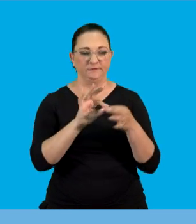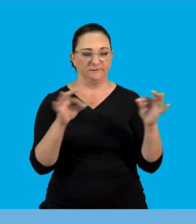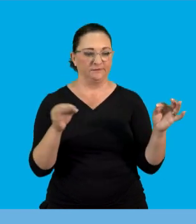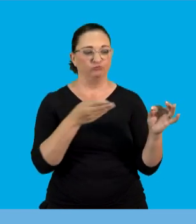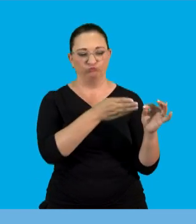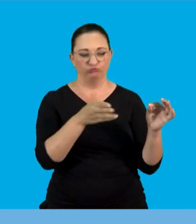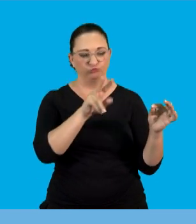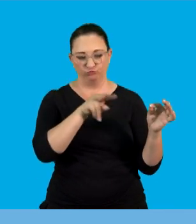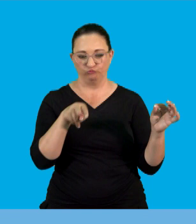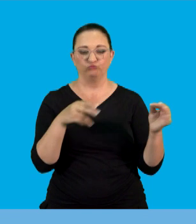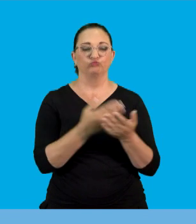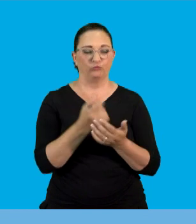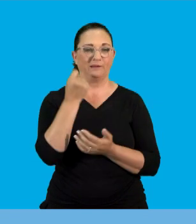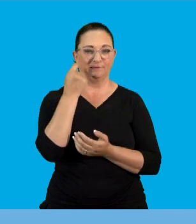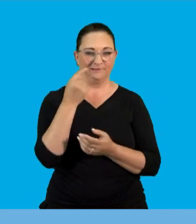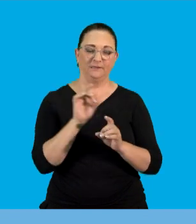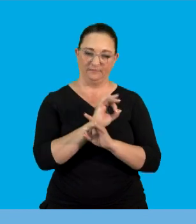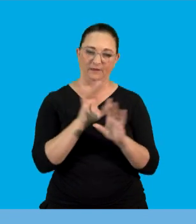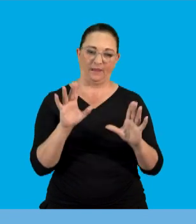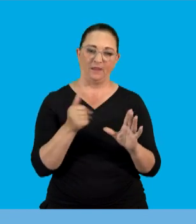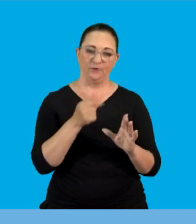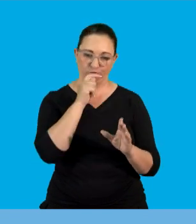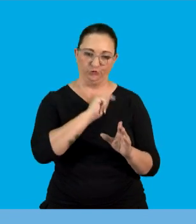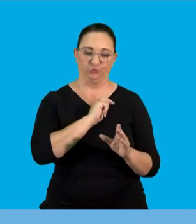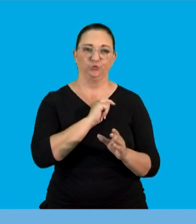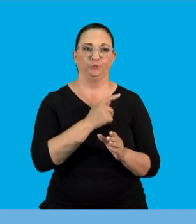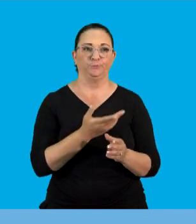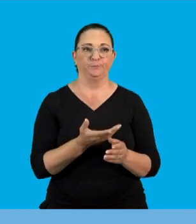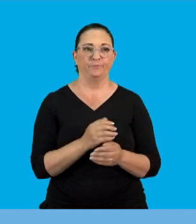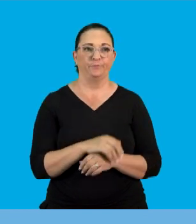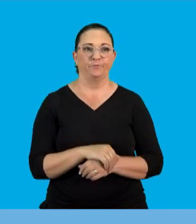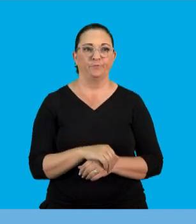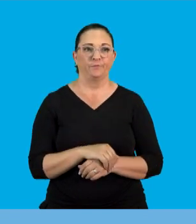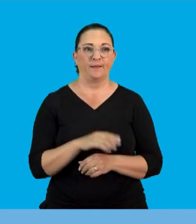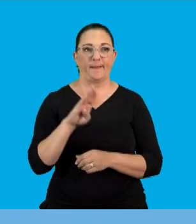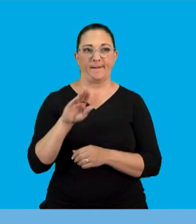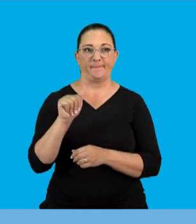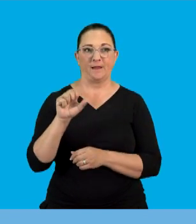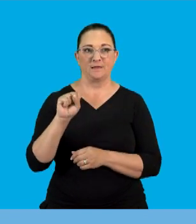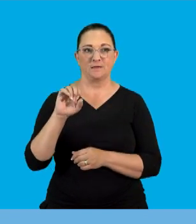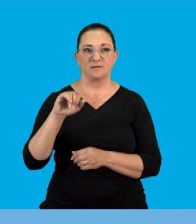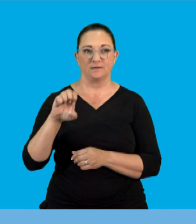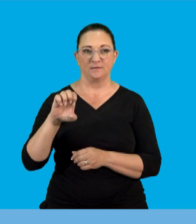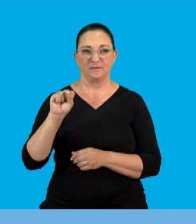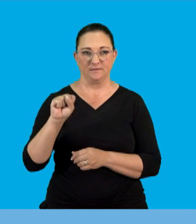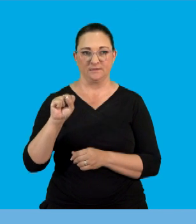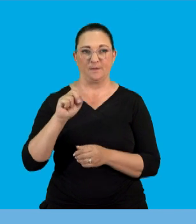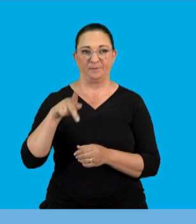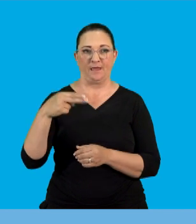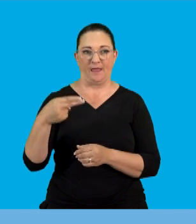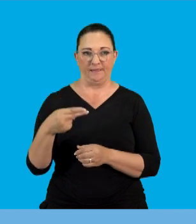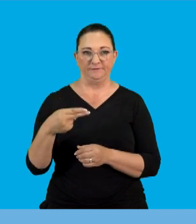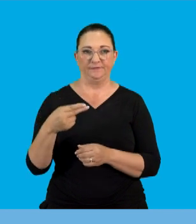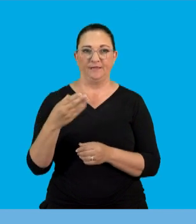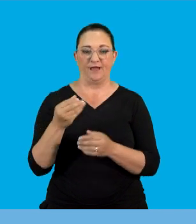in the missing words so that the sentences that we are trying to complete, they make sense and they are true. So, bases have a